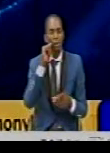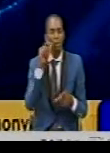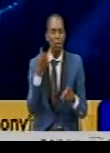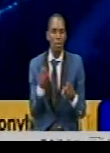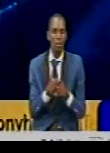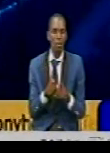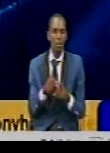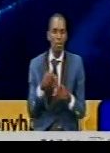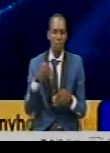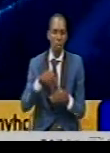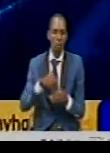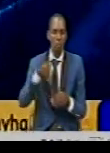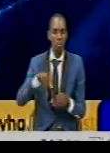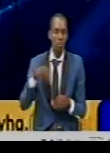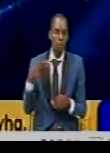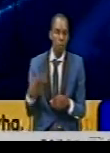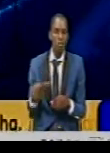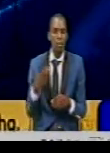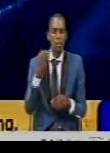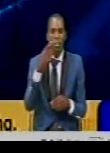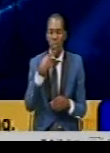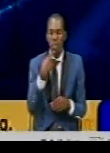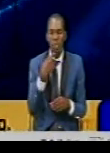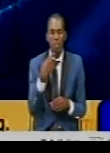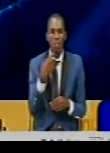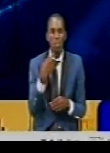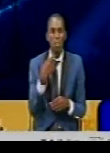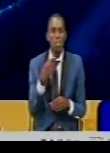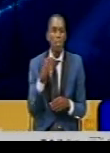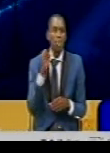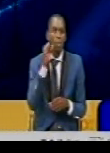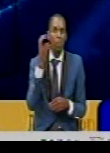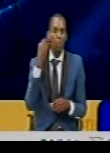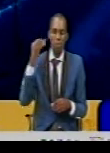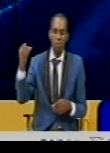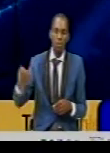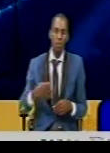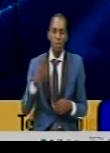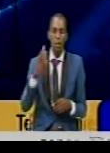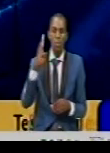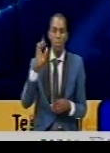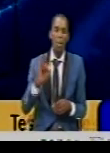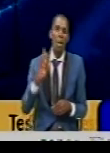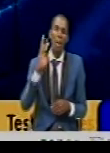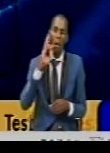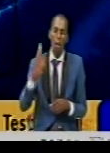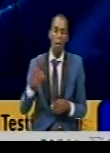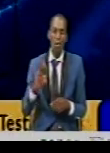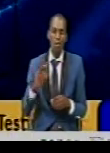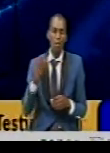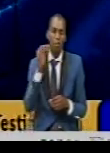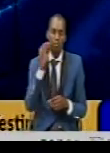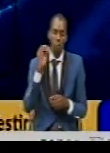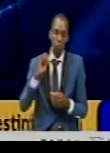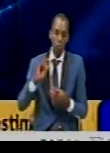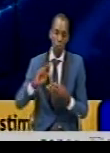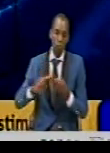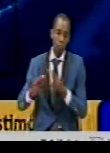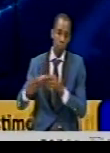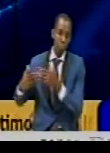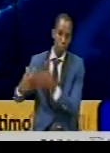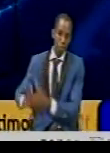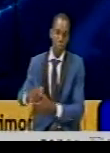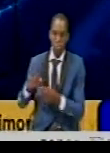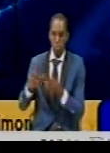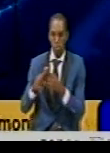at Otwepa, Chuba, in Port Harcourt. She said, I was invited by my